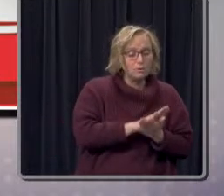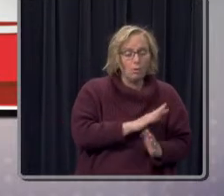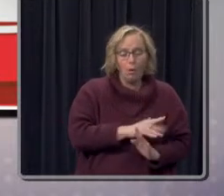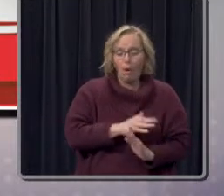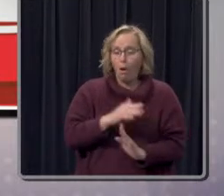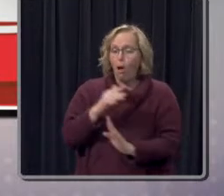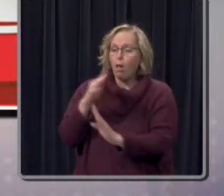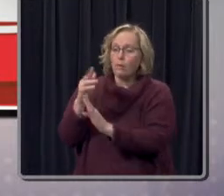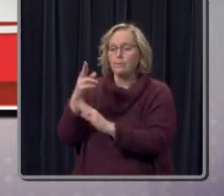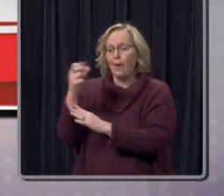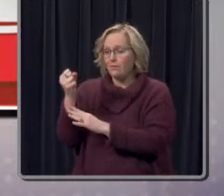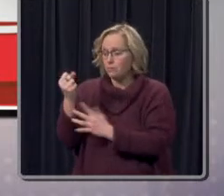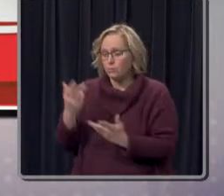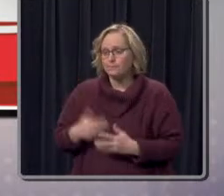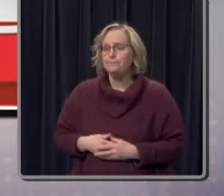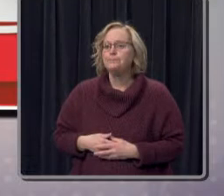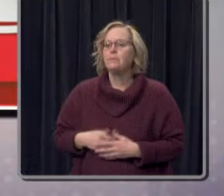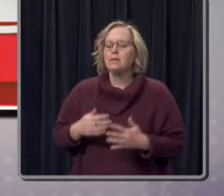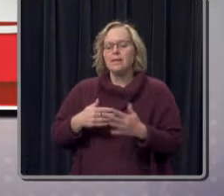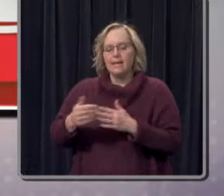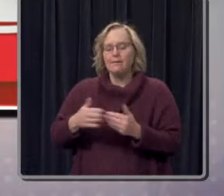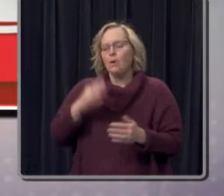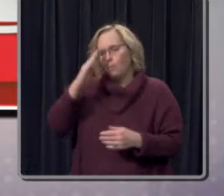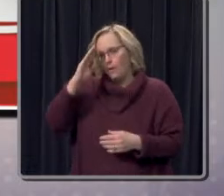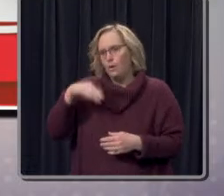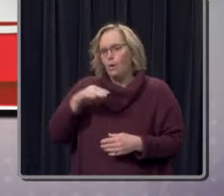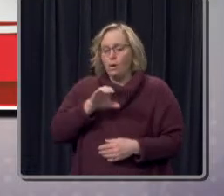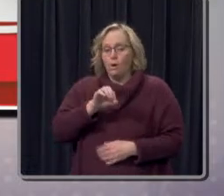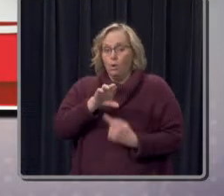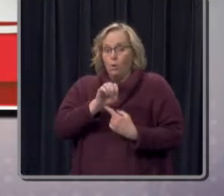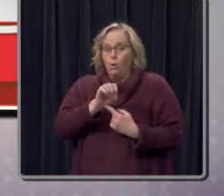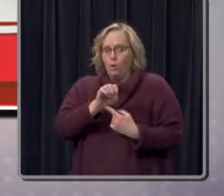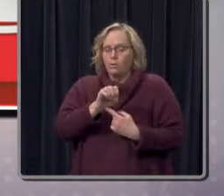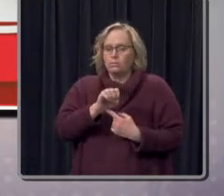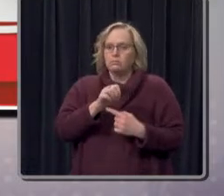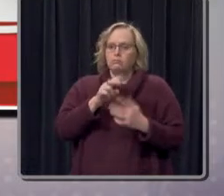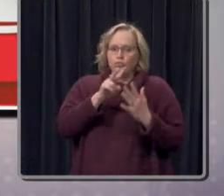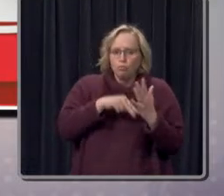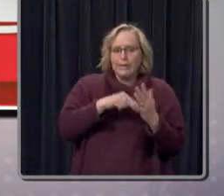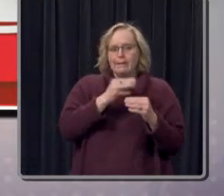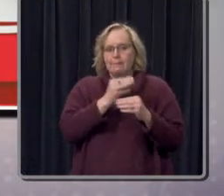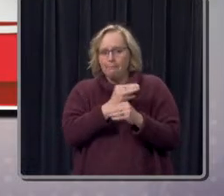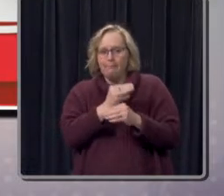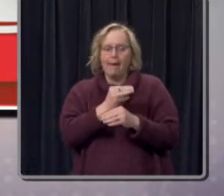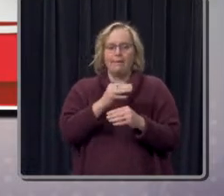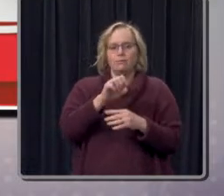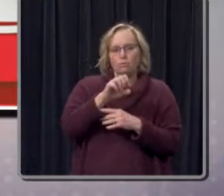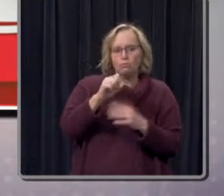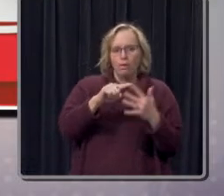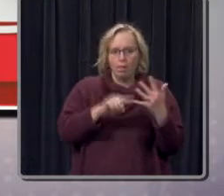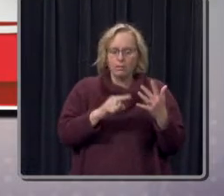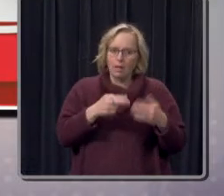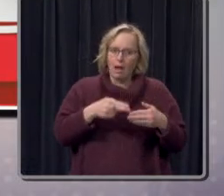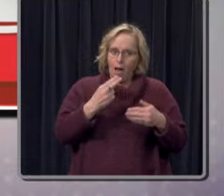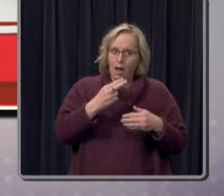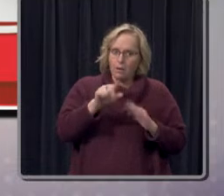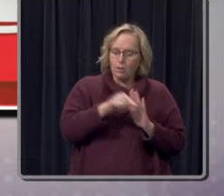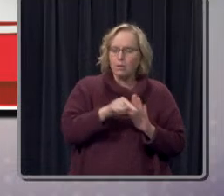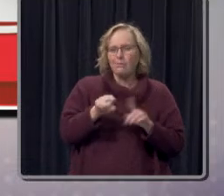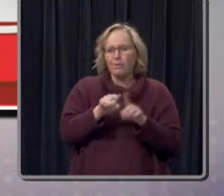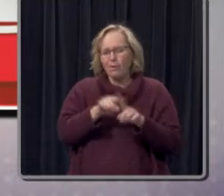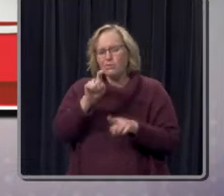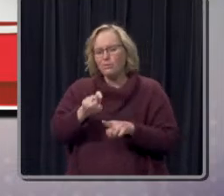But even though we know that our core instruction is really high quality, we also know that many students will need